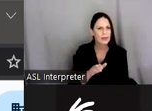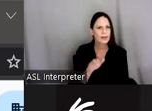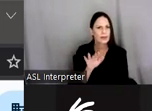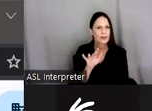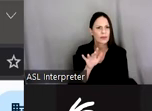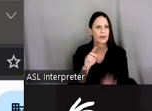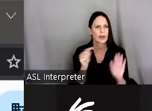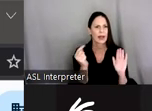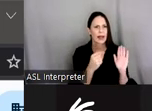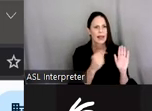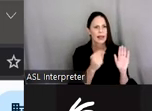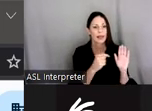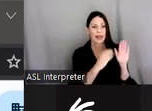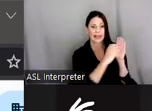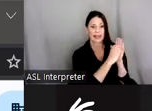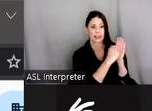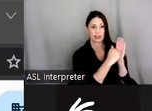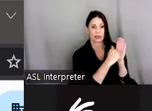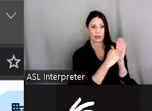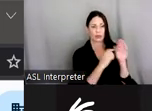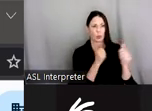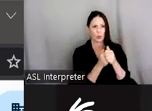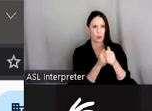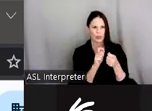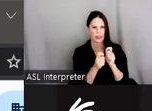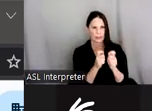this section was updated.